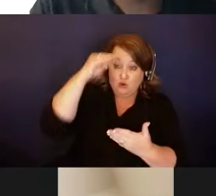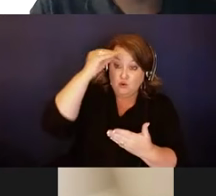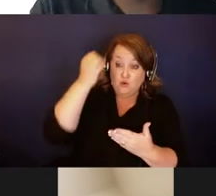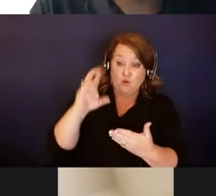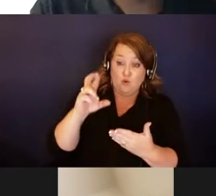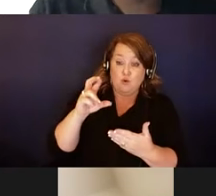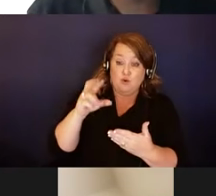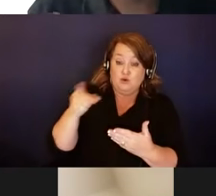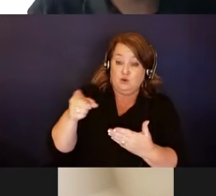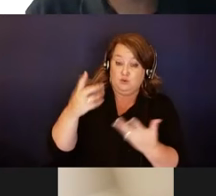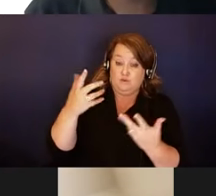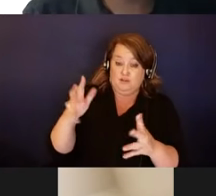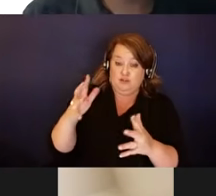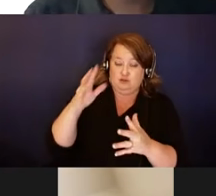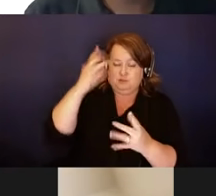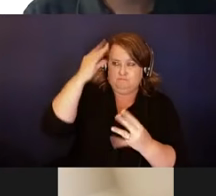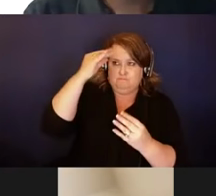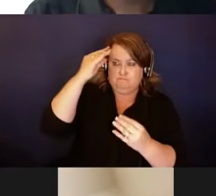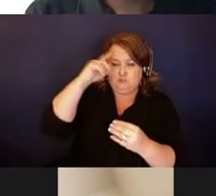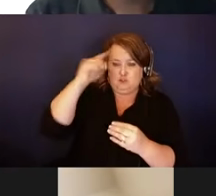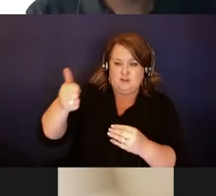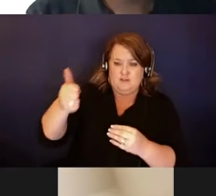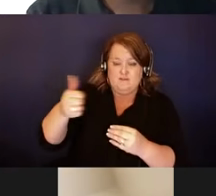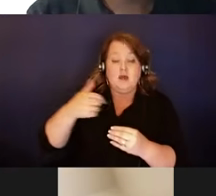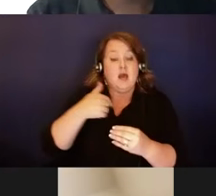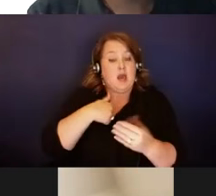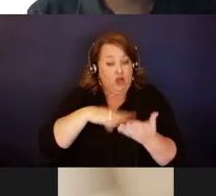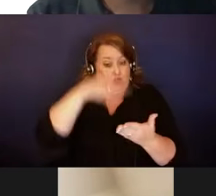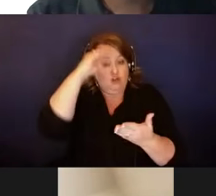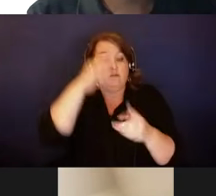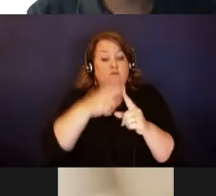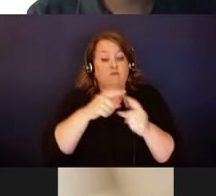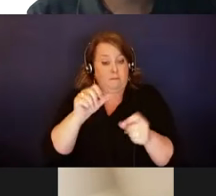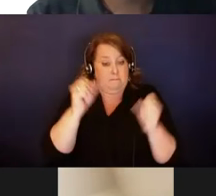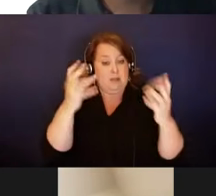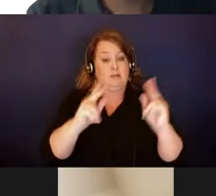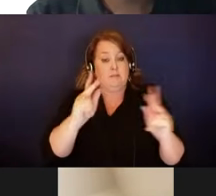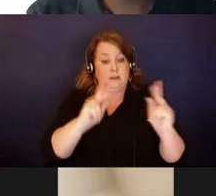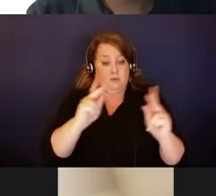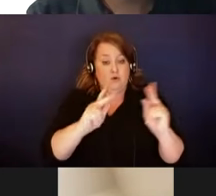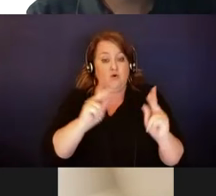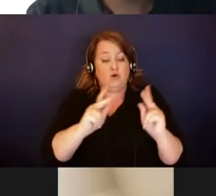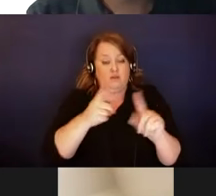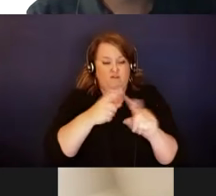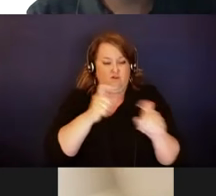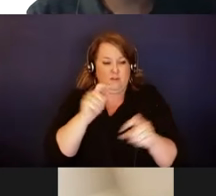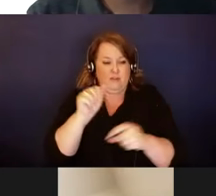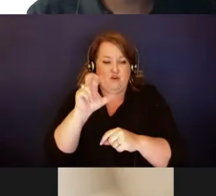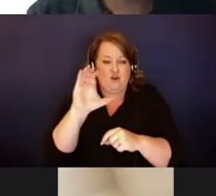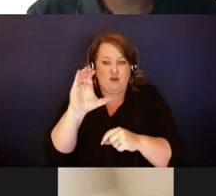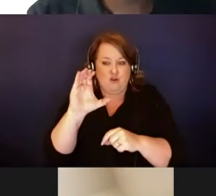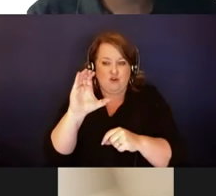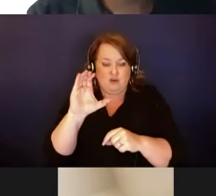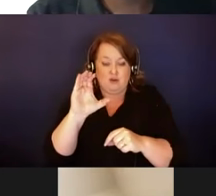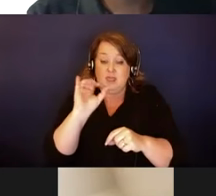kind of created yourself? I learned from a lot of people I've worked through from going to the ARC. Mm-hmm. That's really